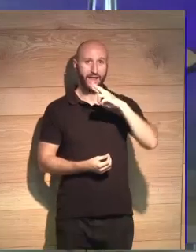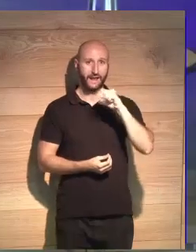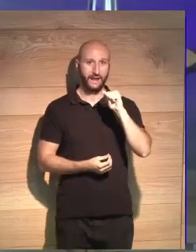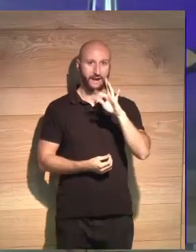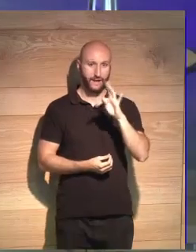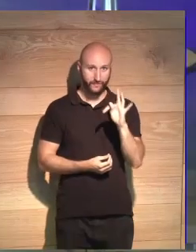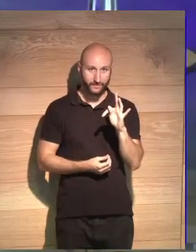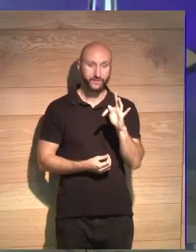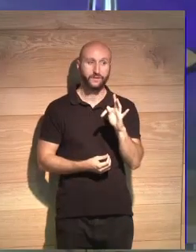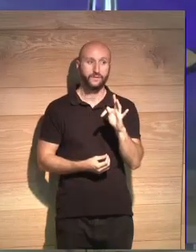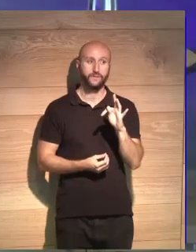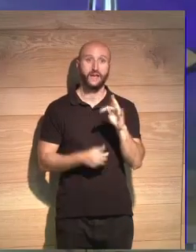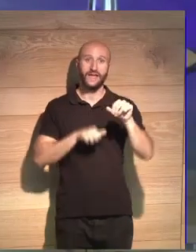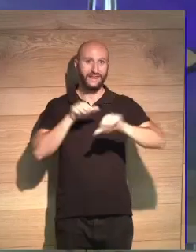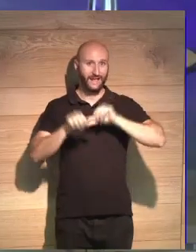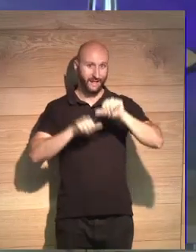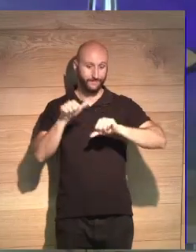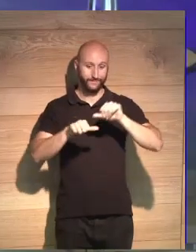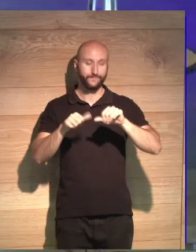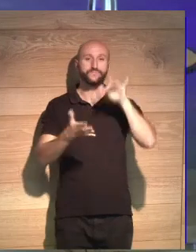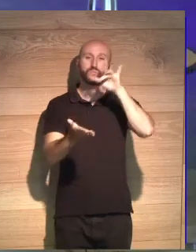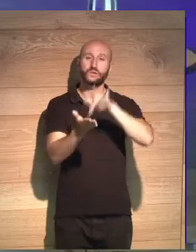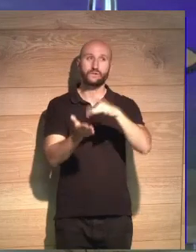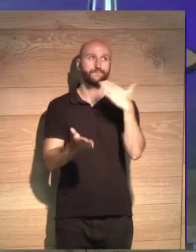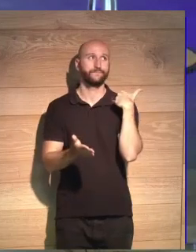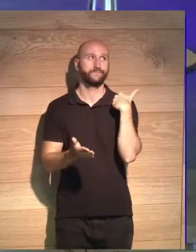contribute to the industry. For example, this Minecraft League,